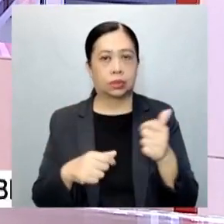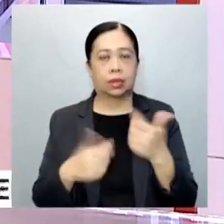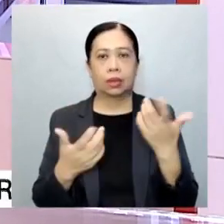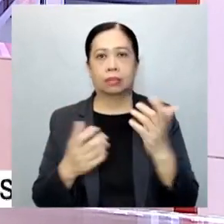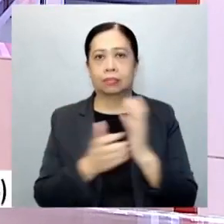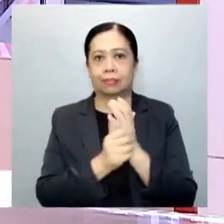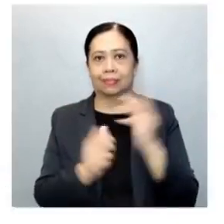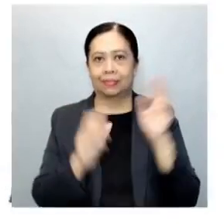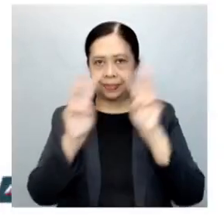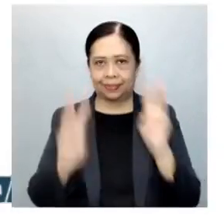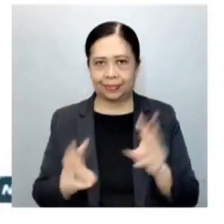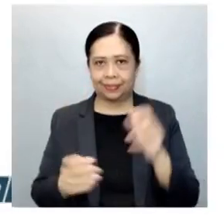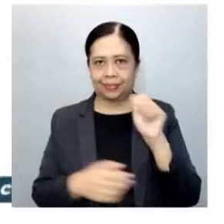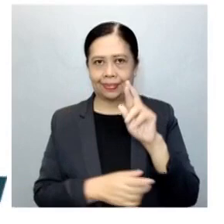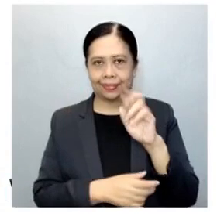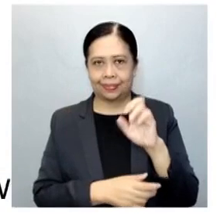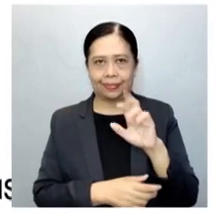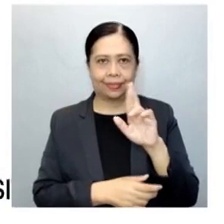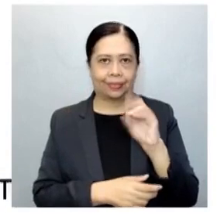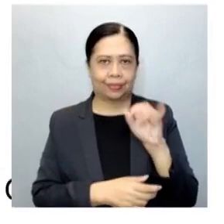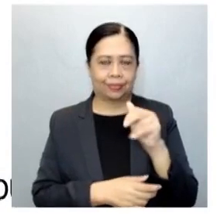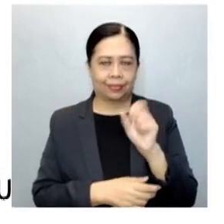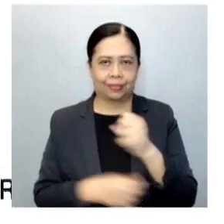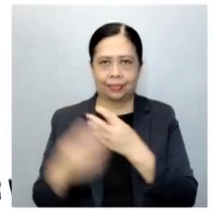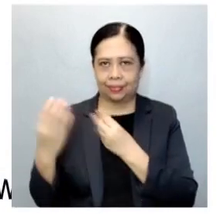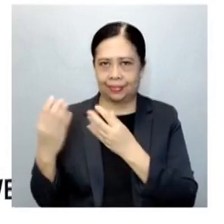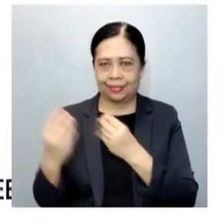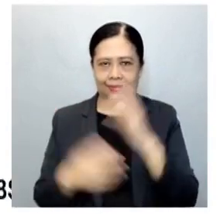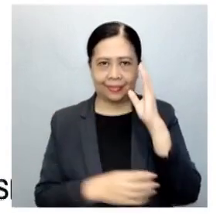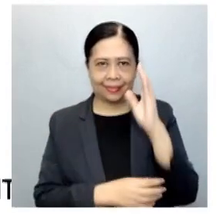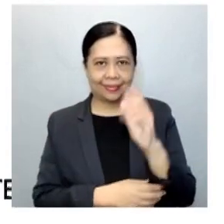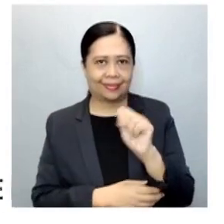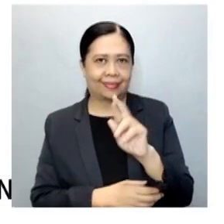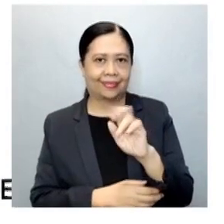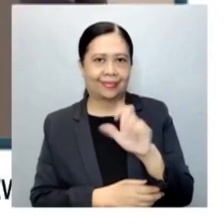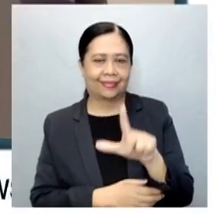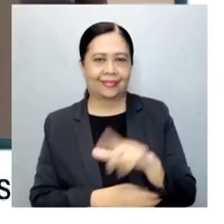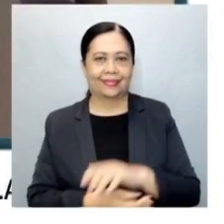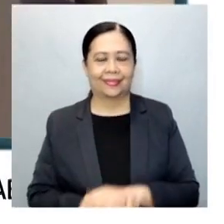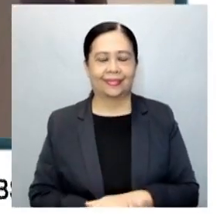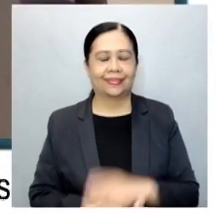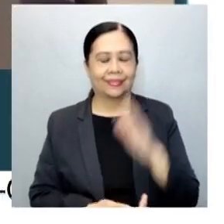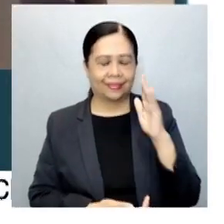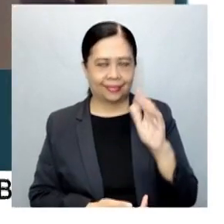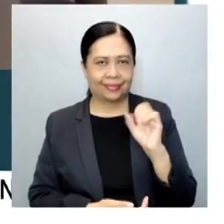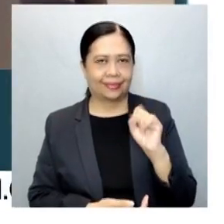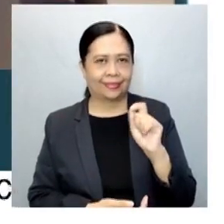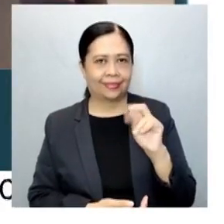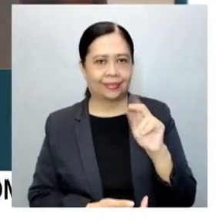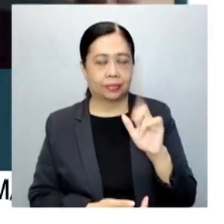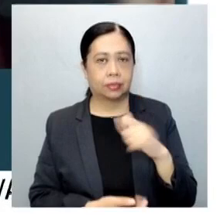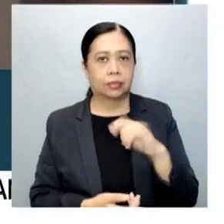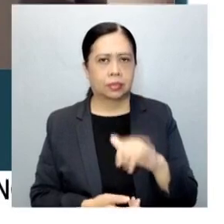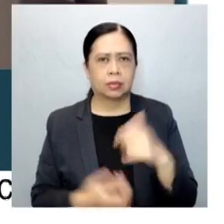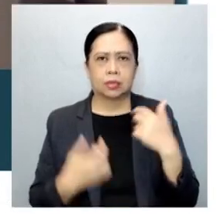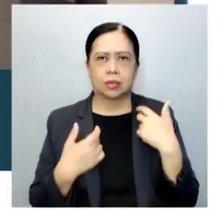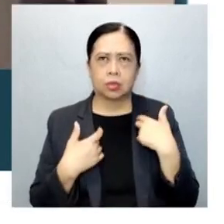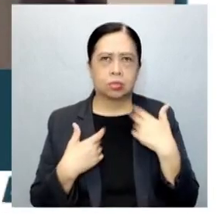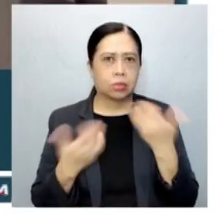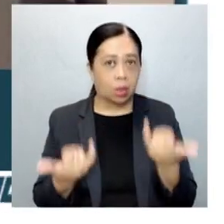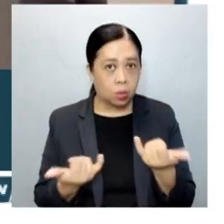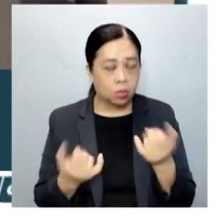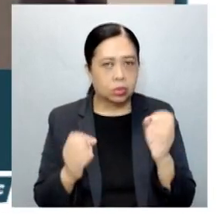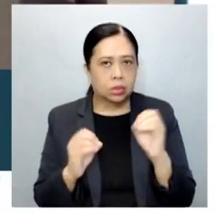Rojas now joins us with the latest on the weather. Hi, Ariel. Hi, Stanley. Good afternoon. Despite not having any storms within